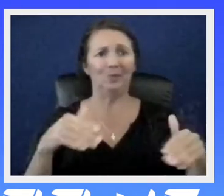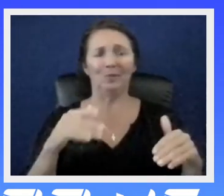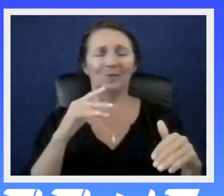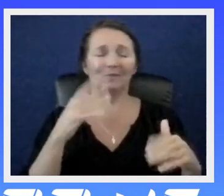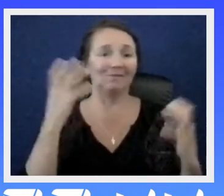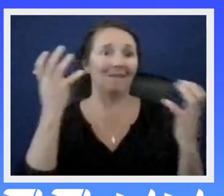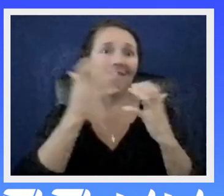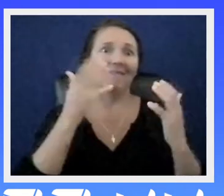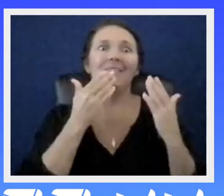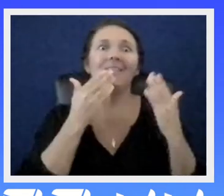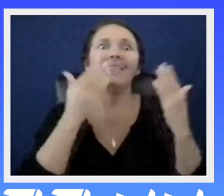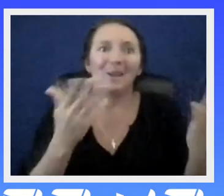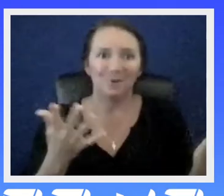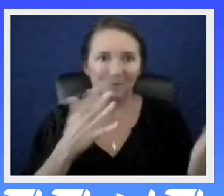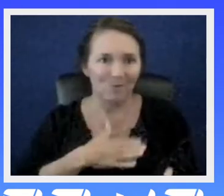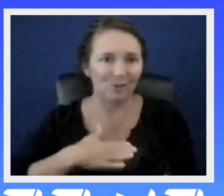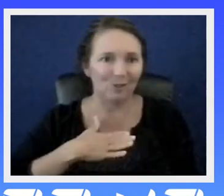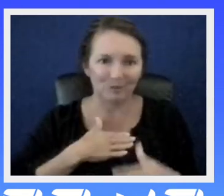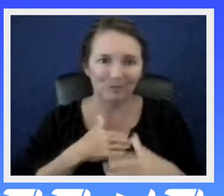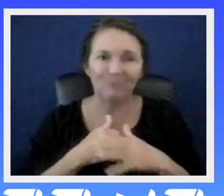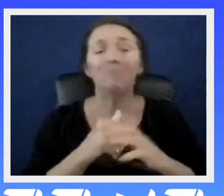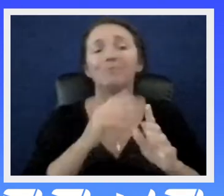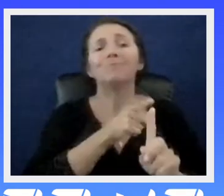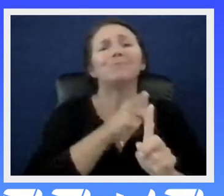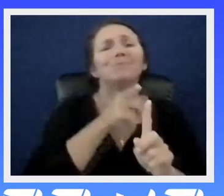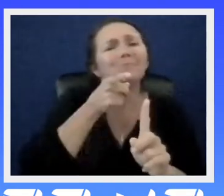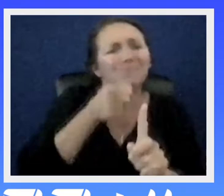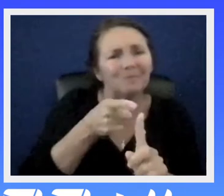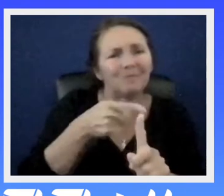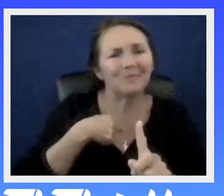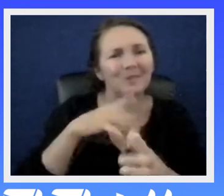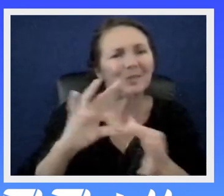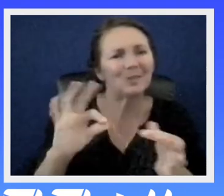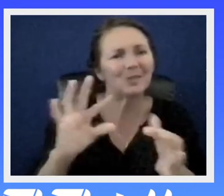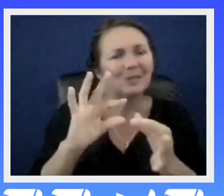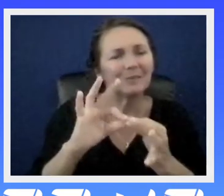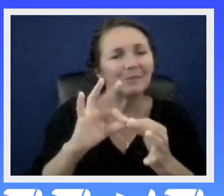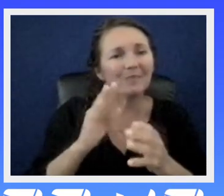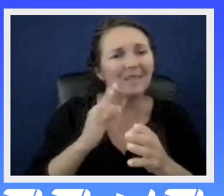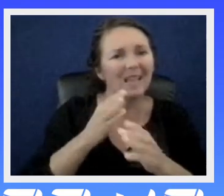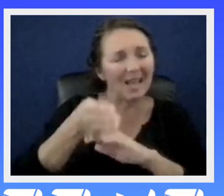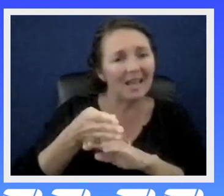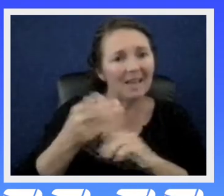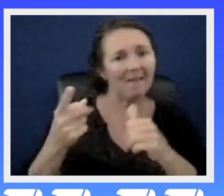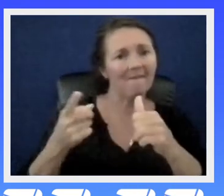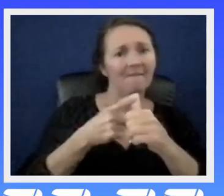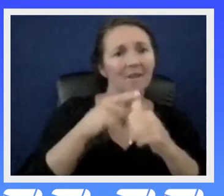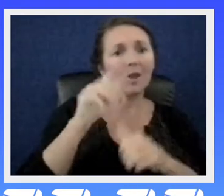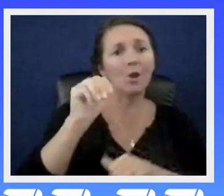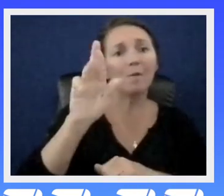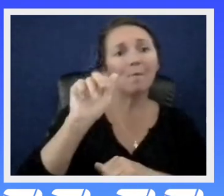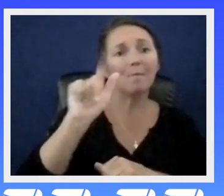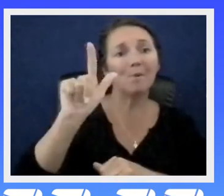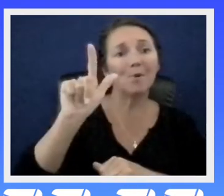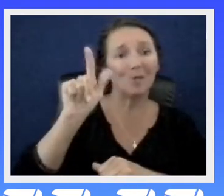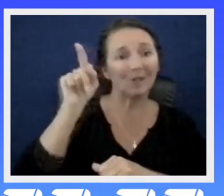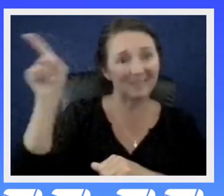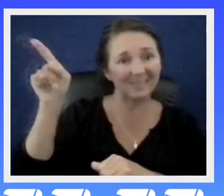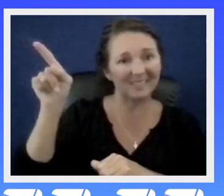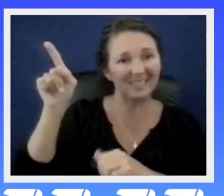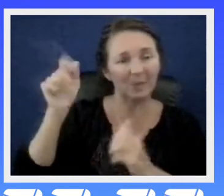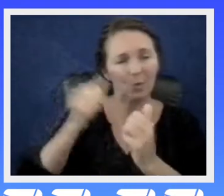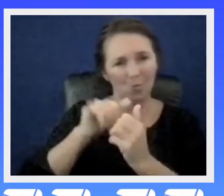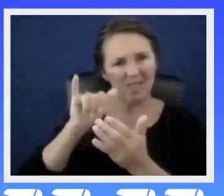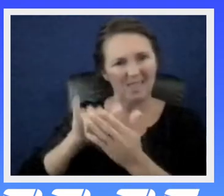you. But I did want to talk a little bit about, you know, after that first mural at the Douglas Street Neighborhood Initiative, once I